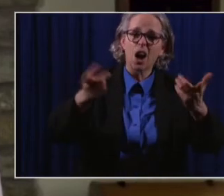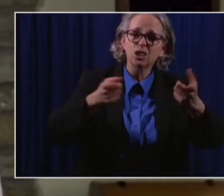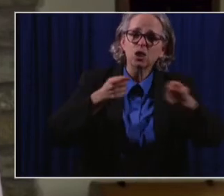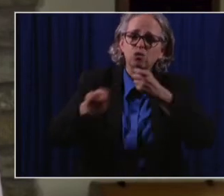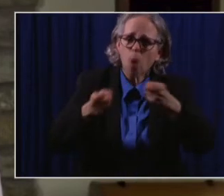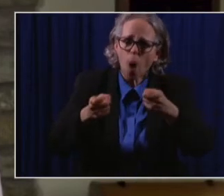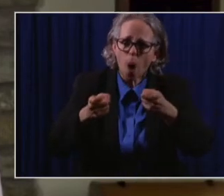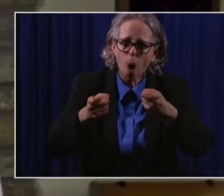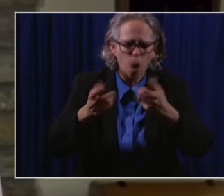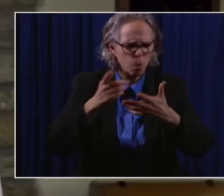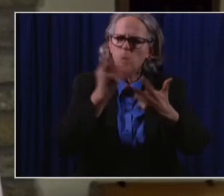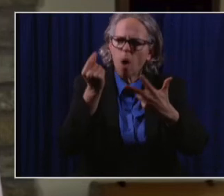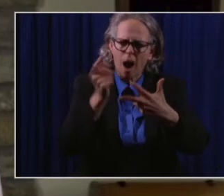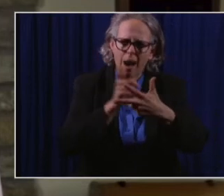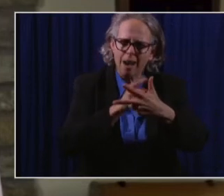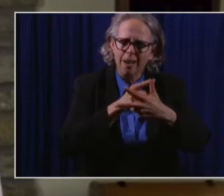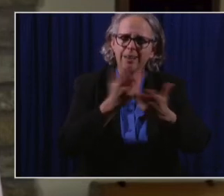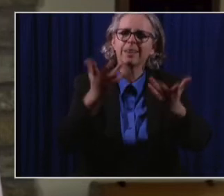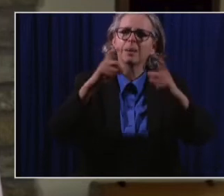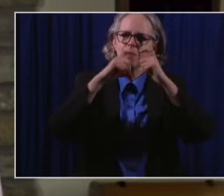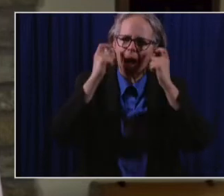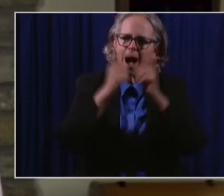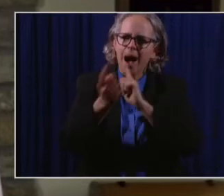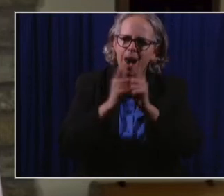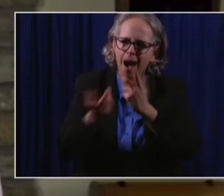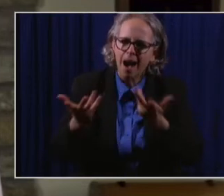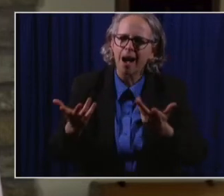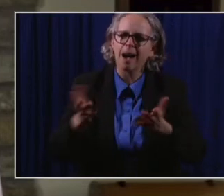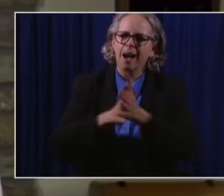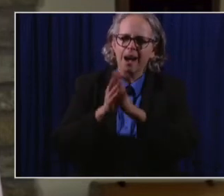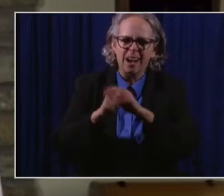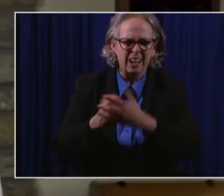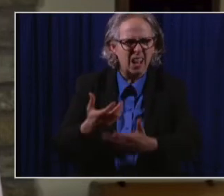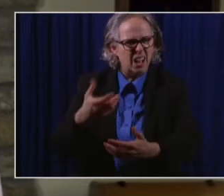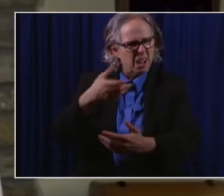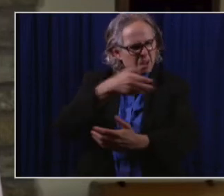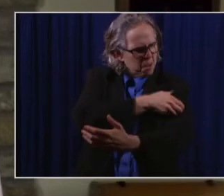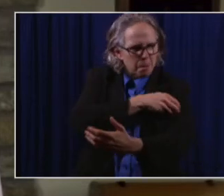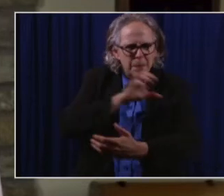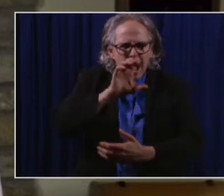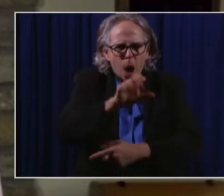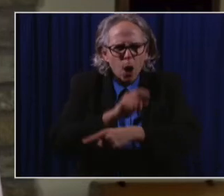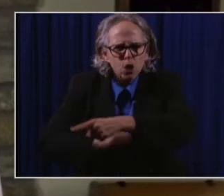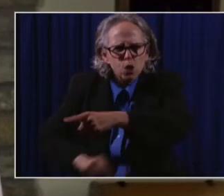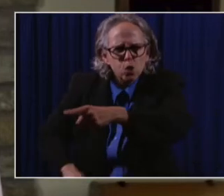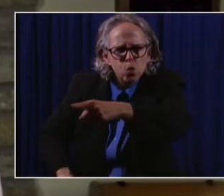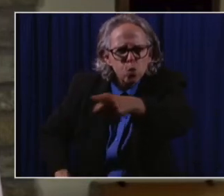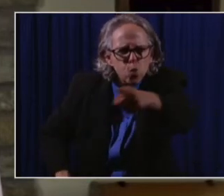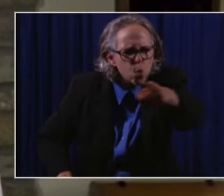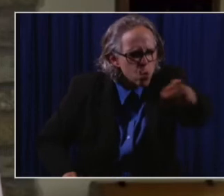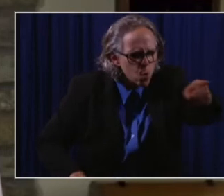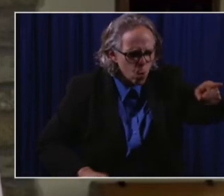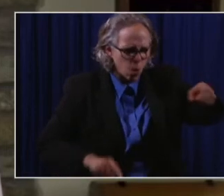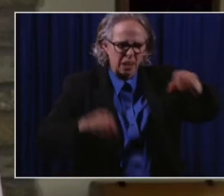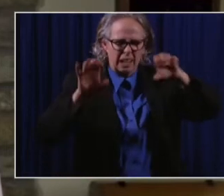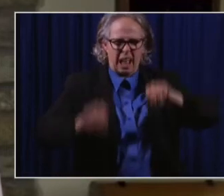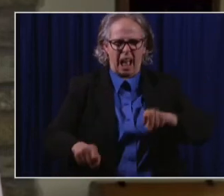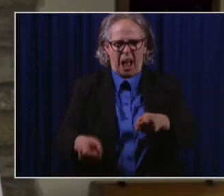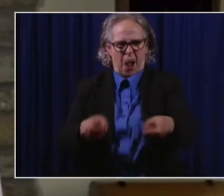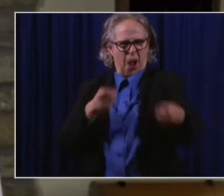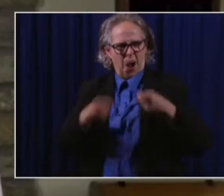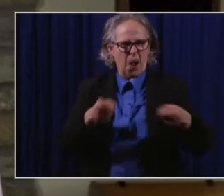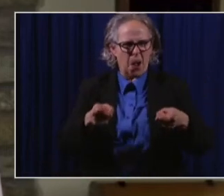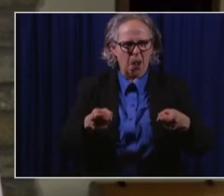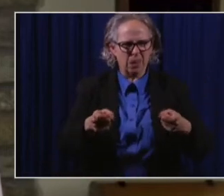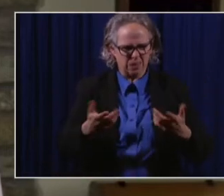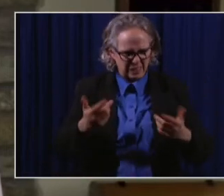they lie within each and every one of Ohio's citizens. Each and every one of us has the power to change